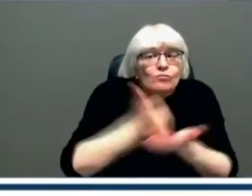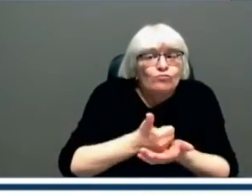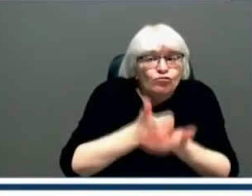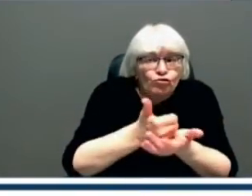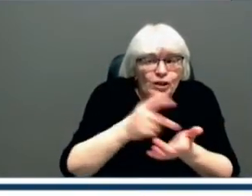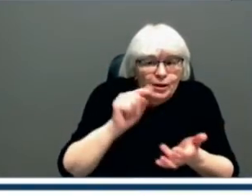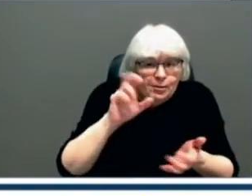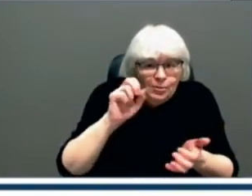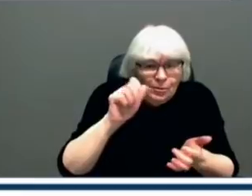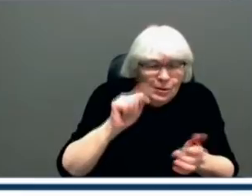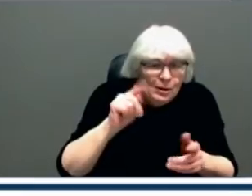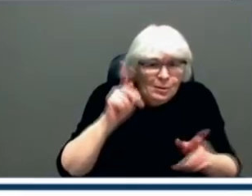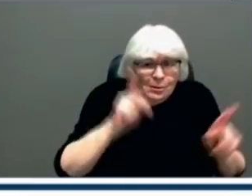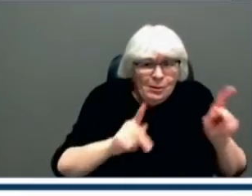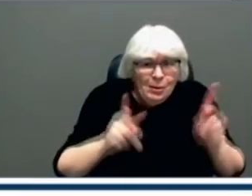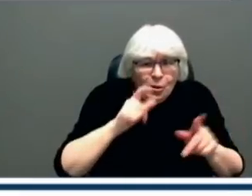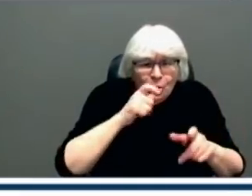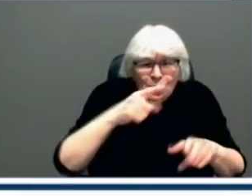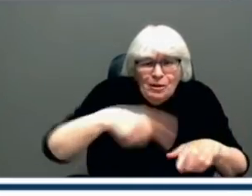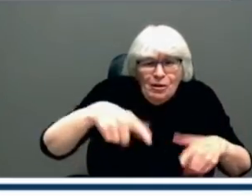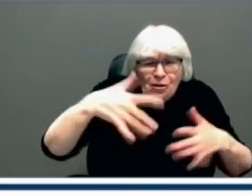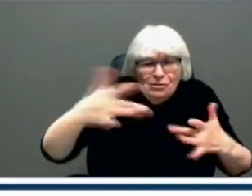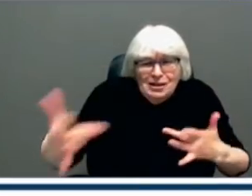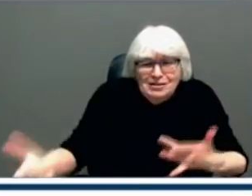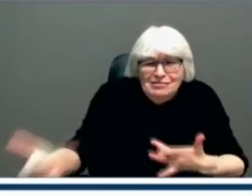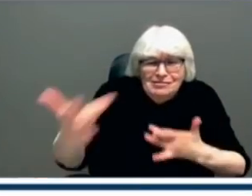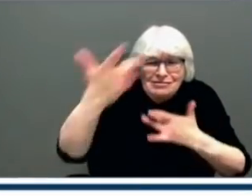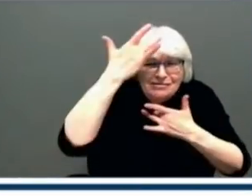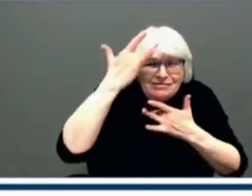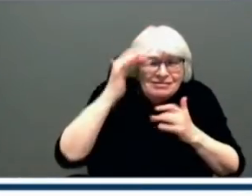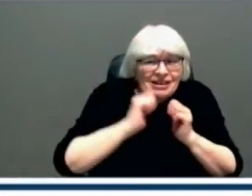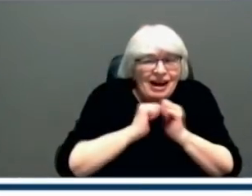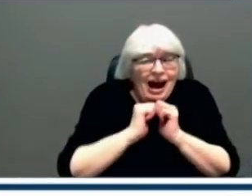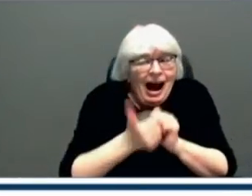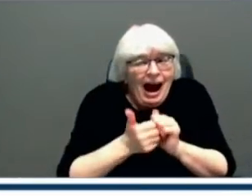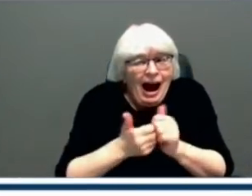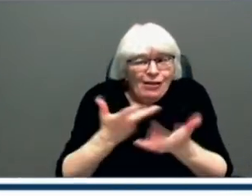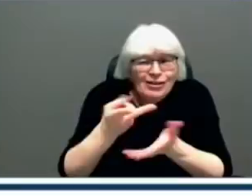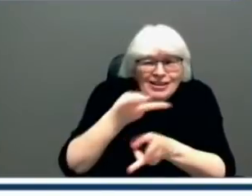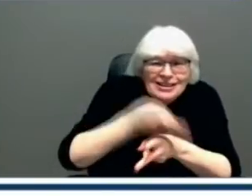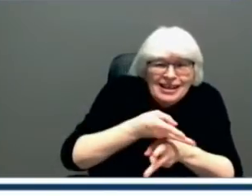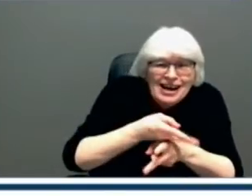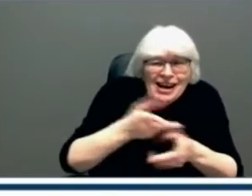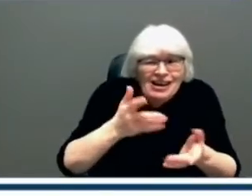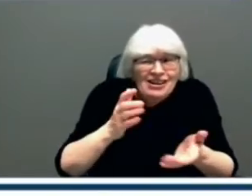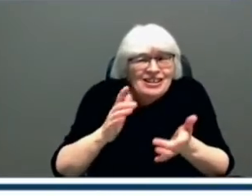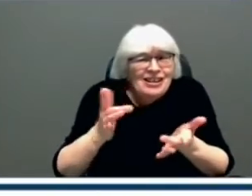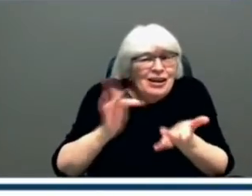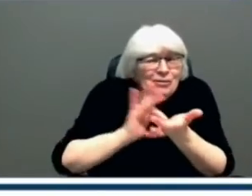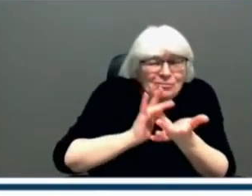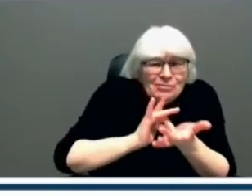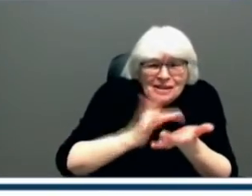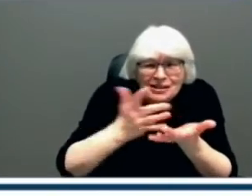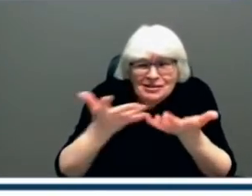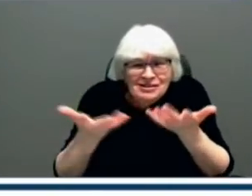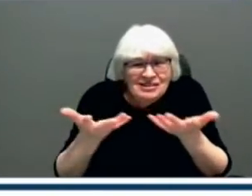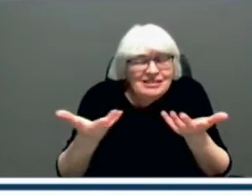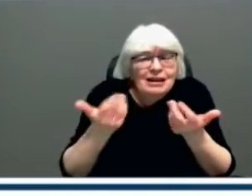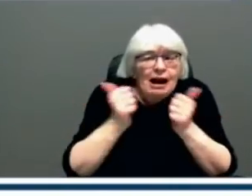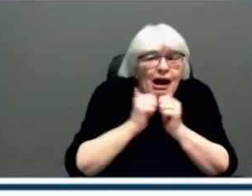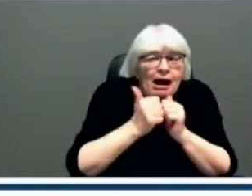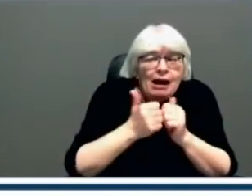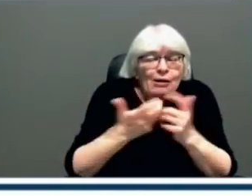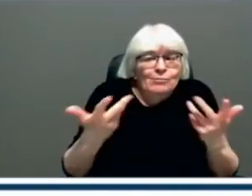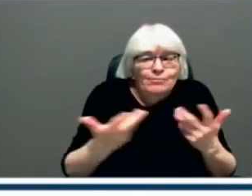cases of COVID or who are at more risk? And how frequently is that being used? So I think there's a couple of things there.